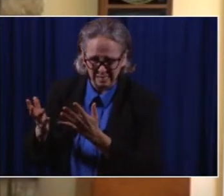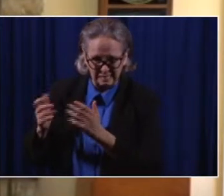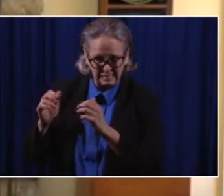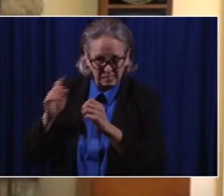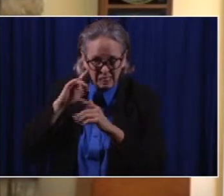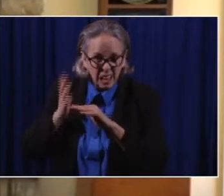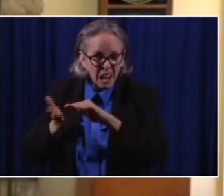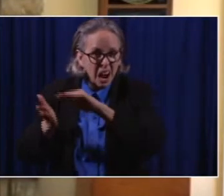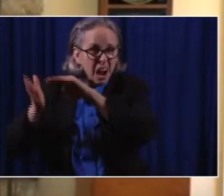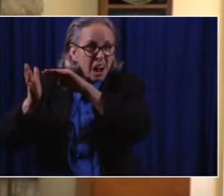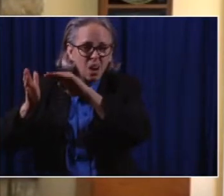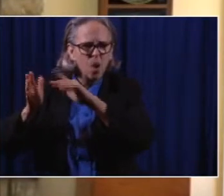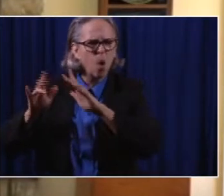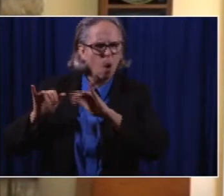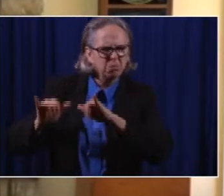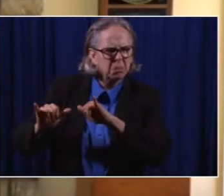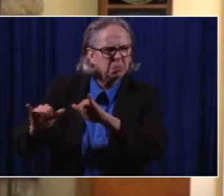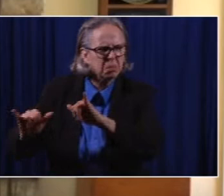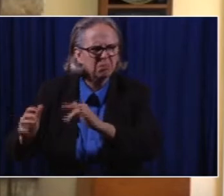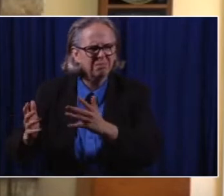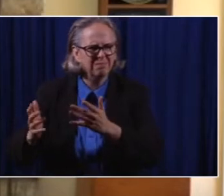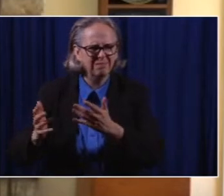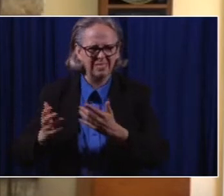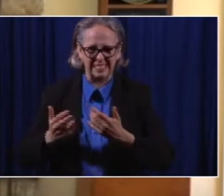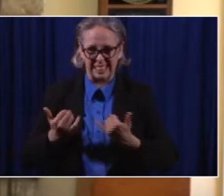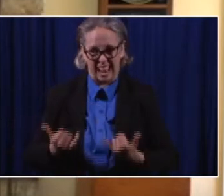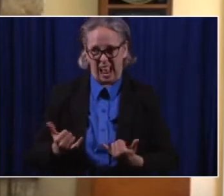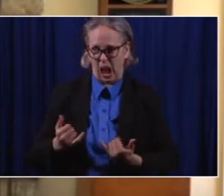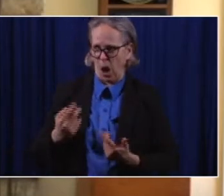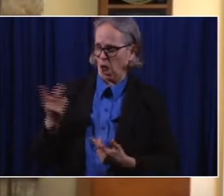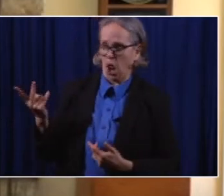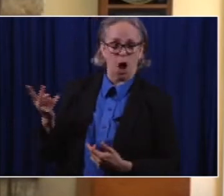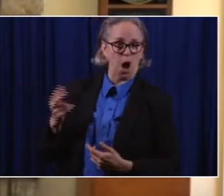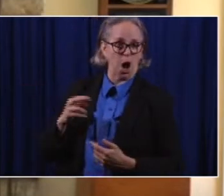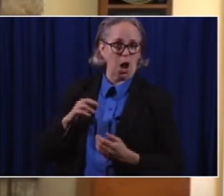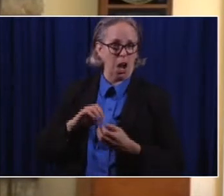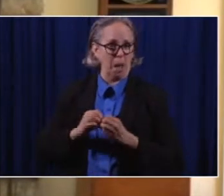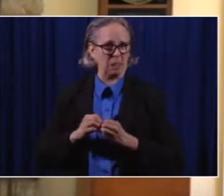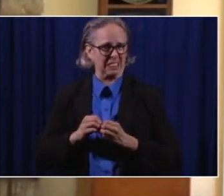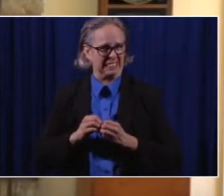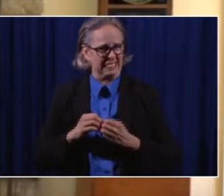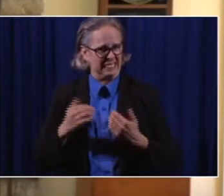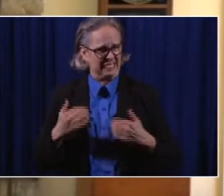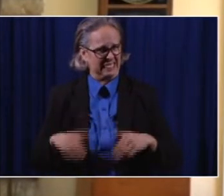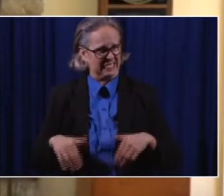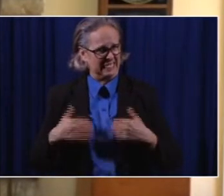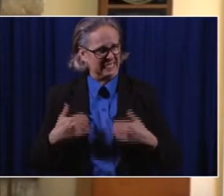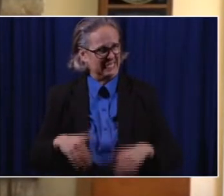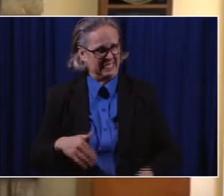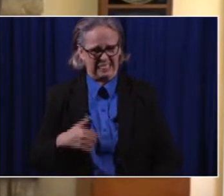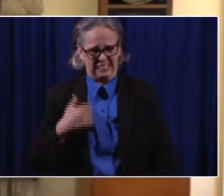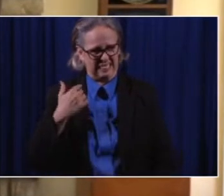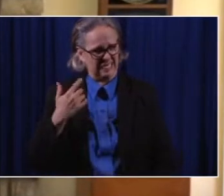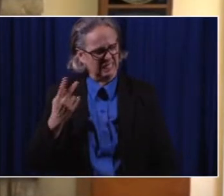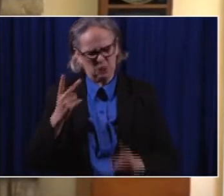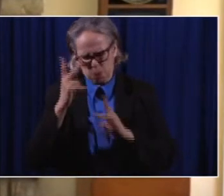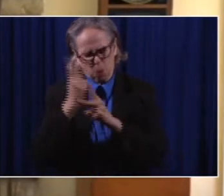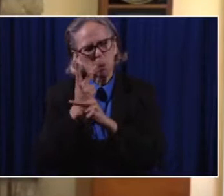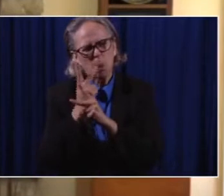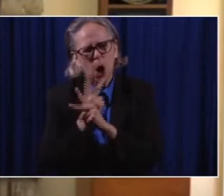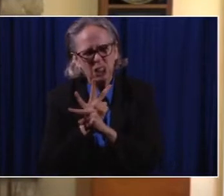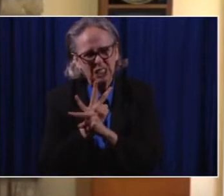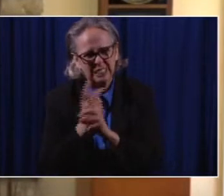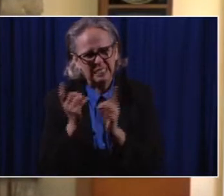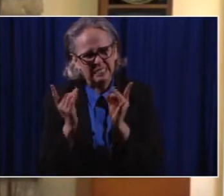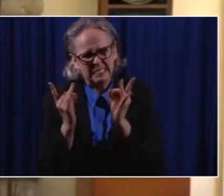you look at today's numbers, we are growing this. This is growing at just a